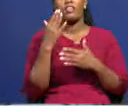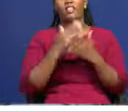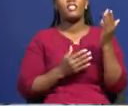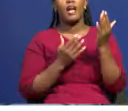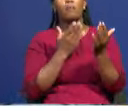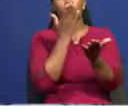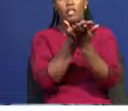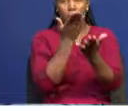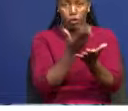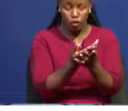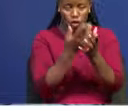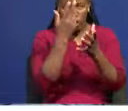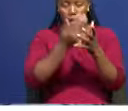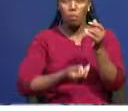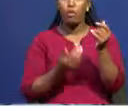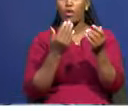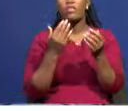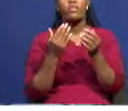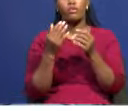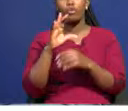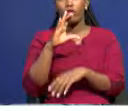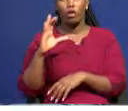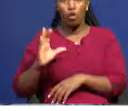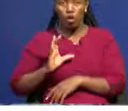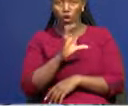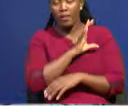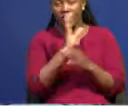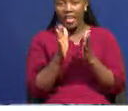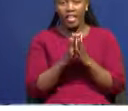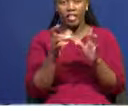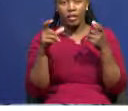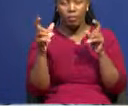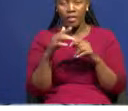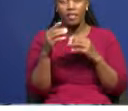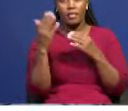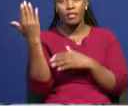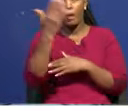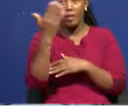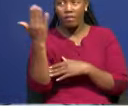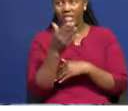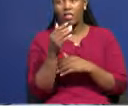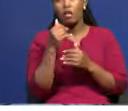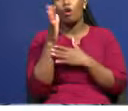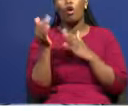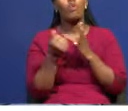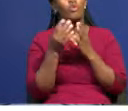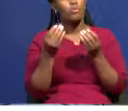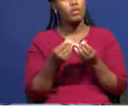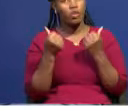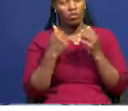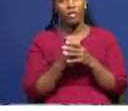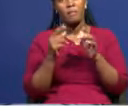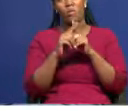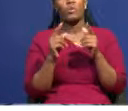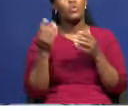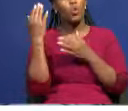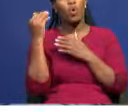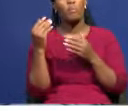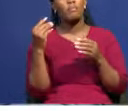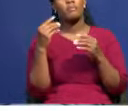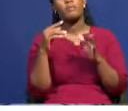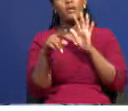mm-hmm. Both before the committee and through the press briefing, will be looked into. The most contentious ones we hope can be dropped, mm-hmm. and